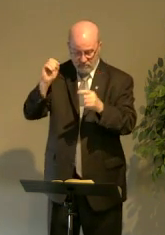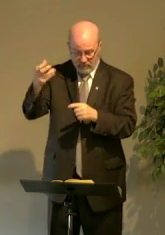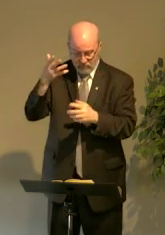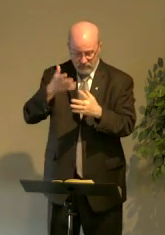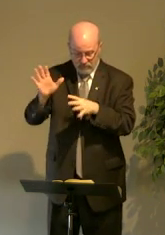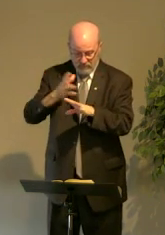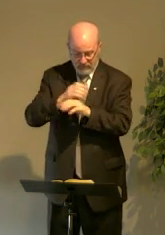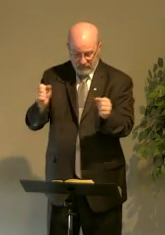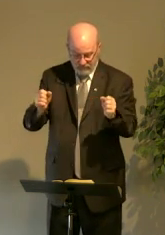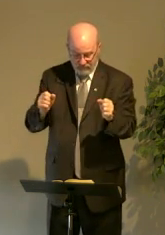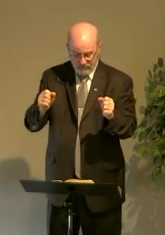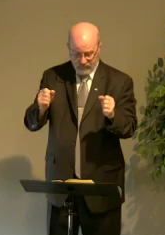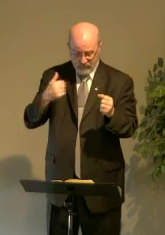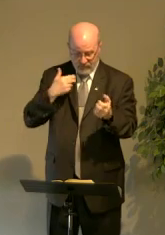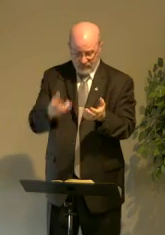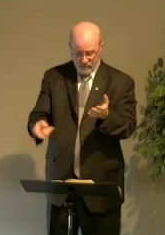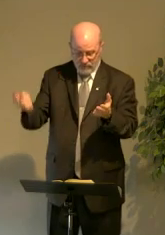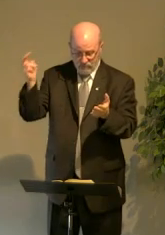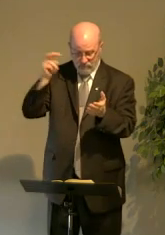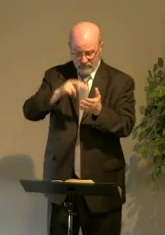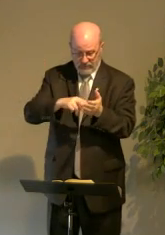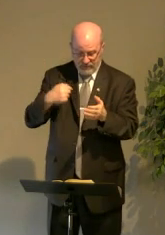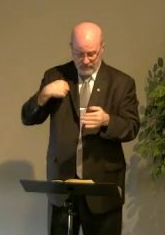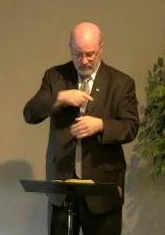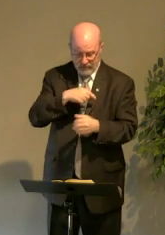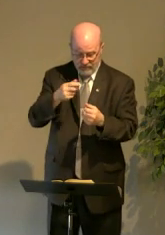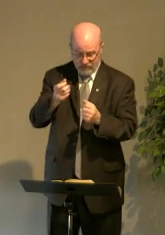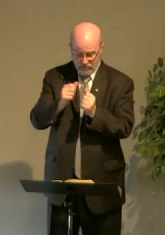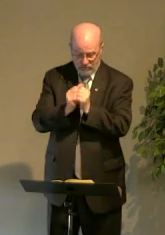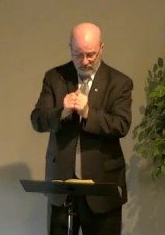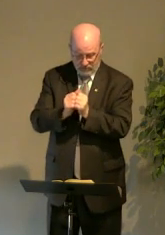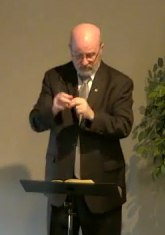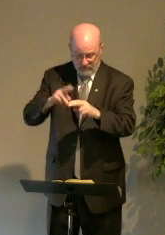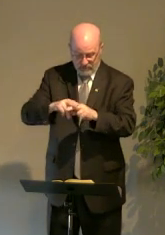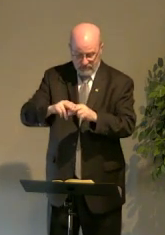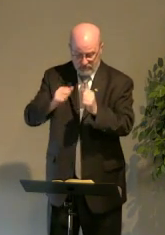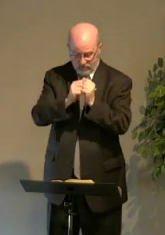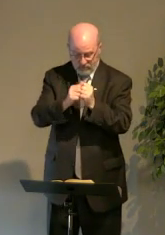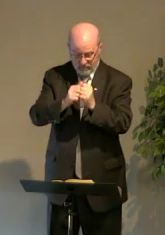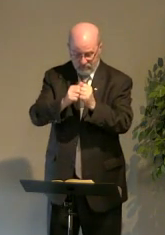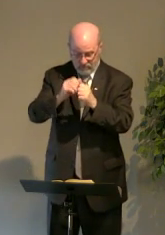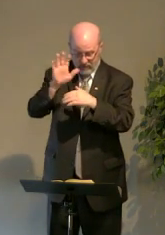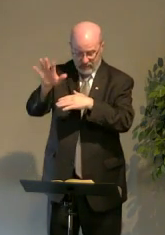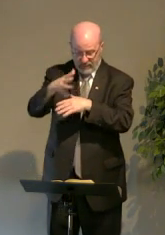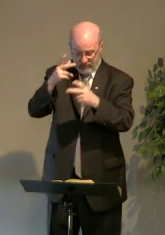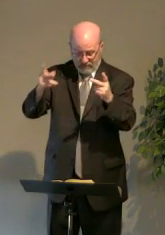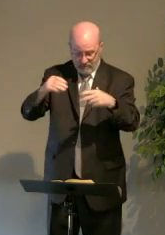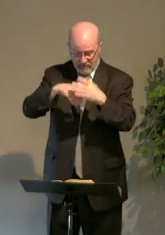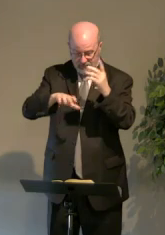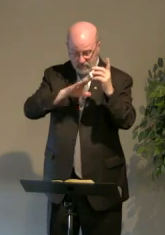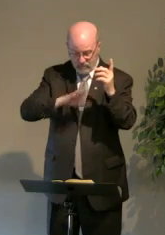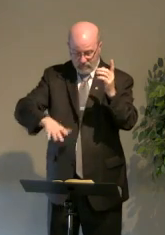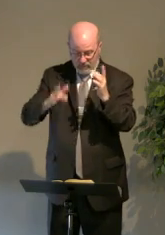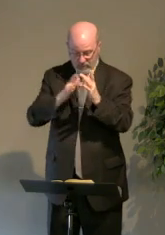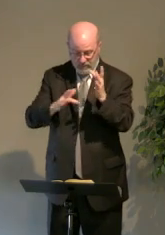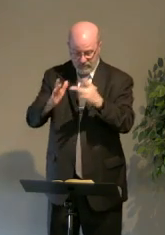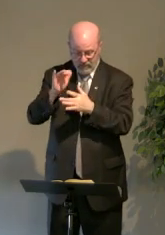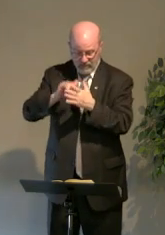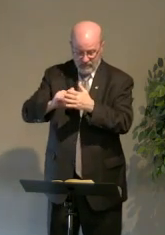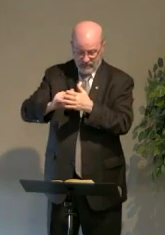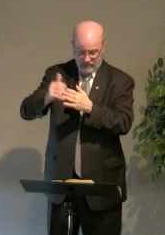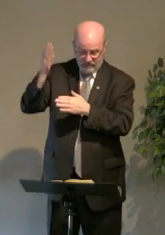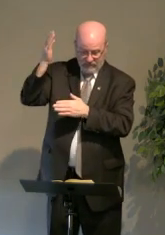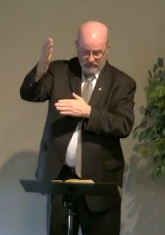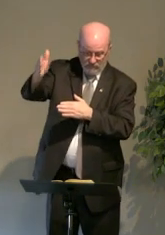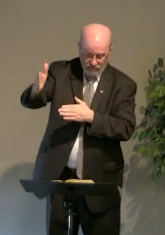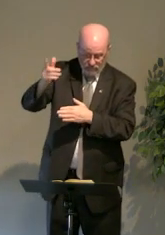grace you are saved. And hath raised us up together and made us sit together in heavenly places in Christ Jesus, that in the ages to